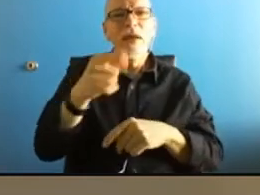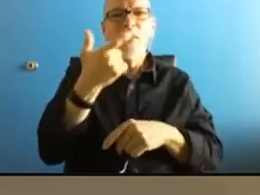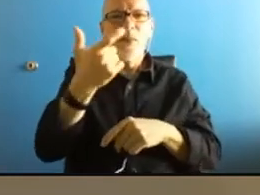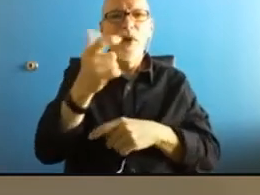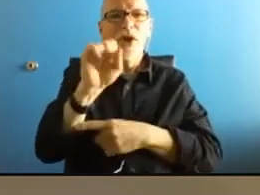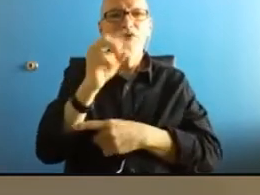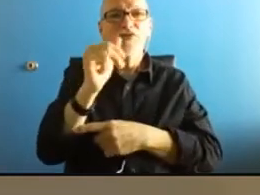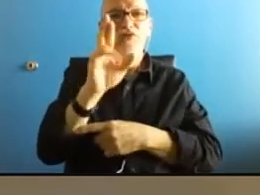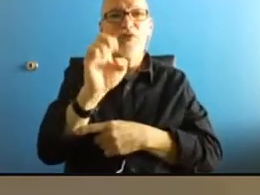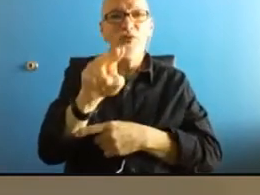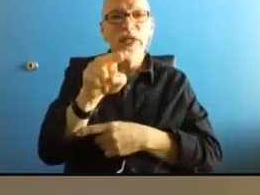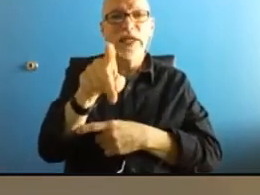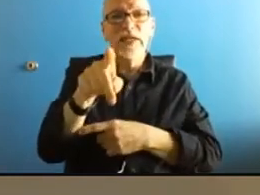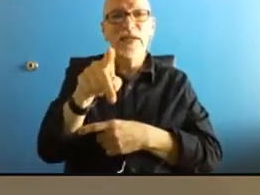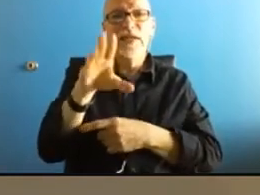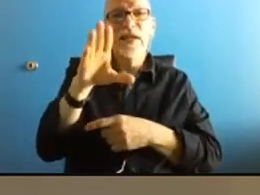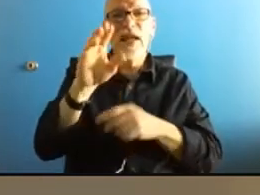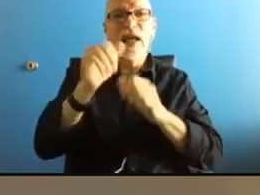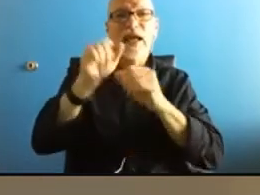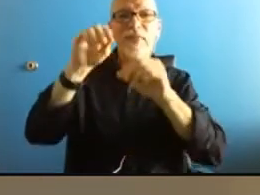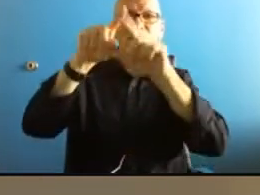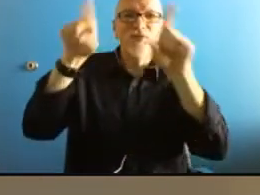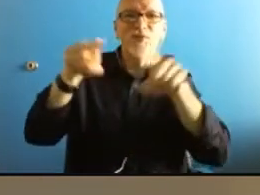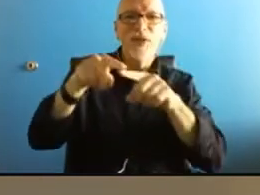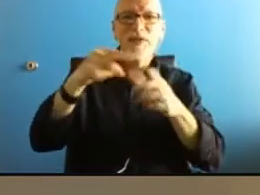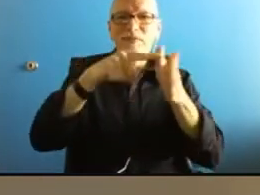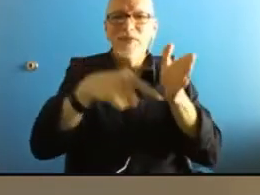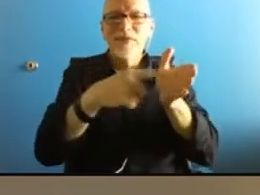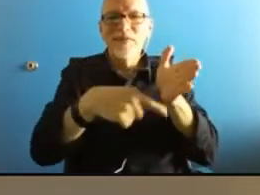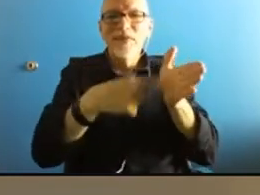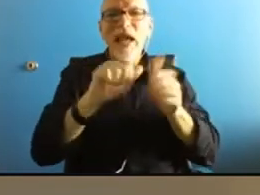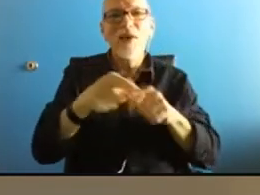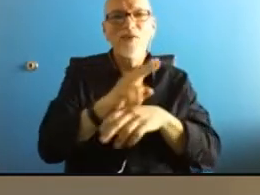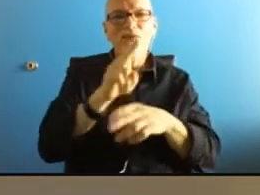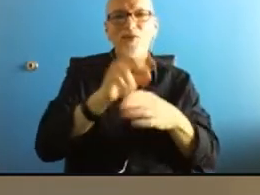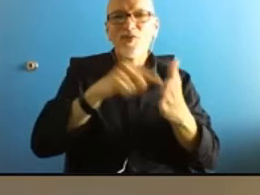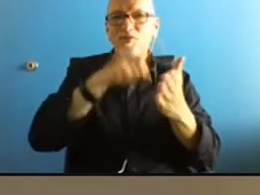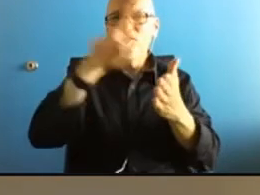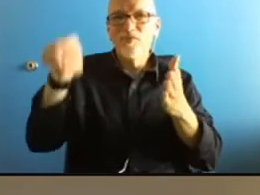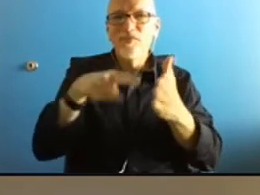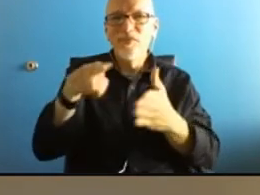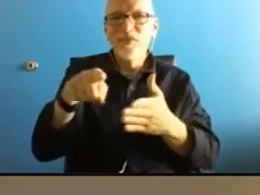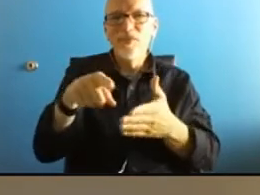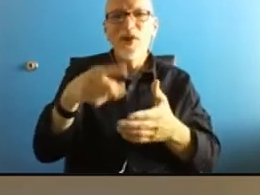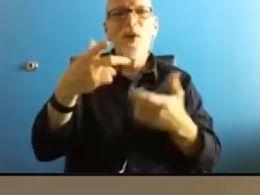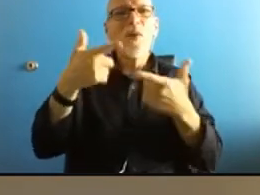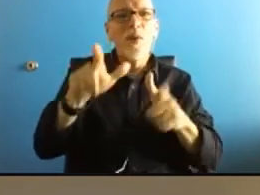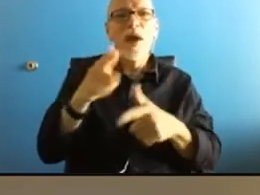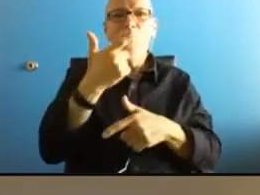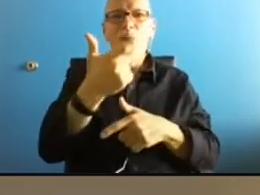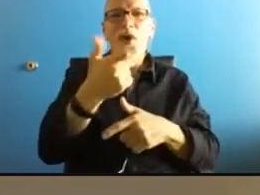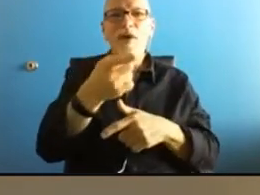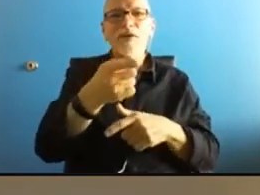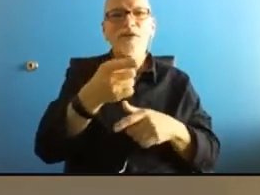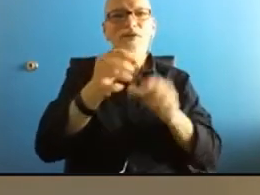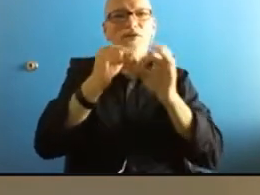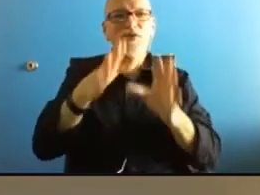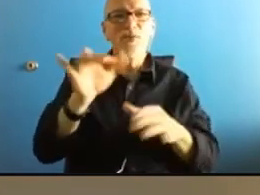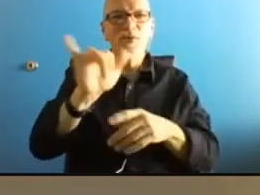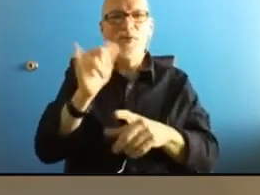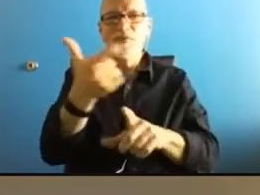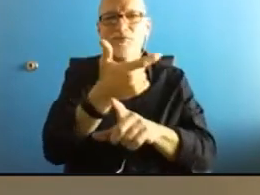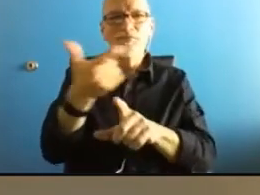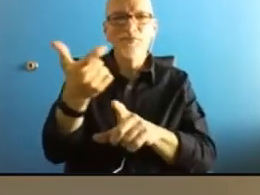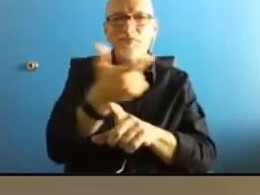and on screen how she's actually using the robots and programming while watching the sign language interpreter as well